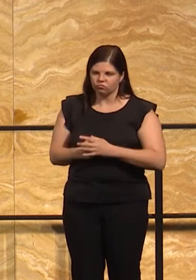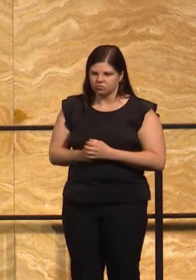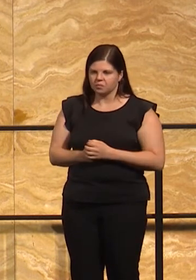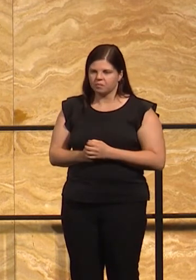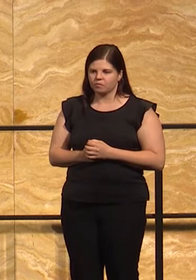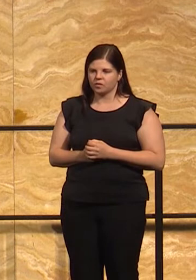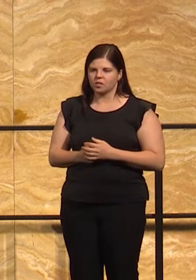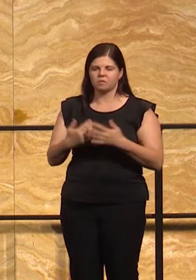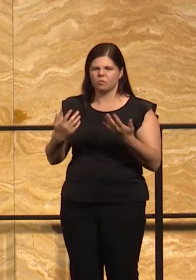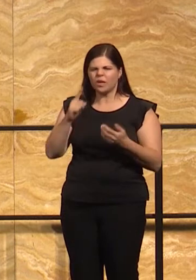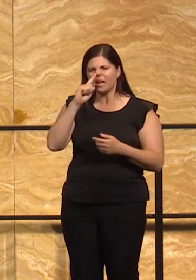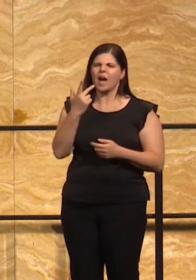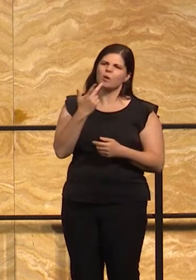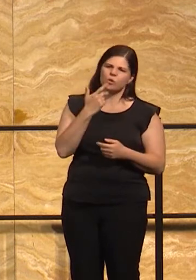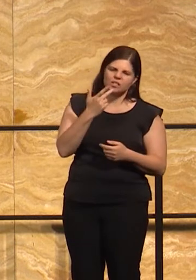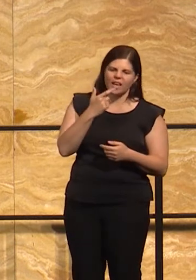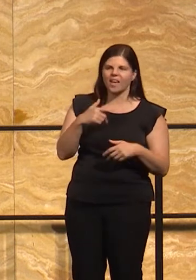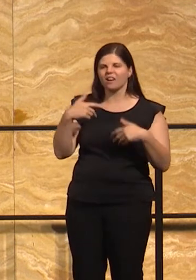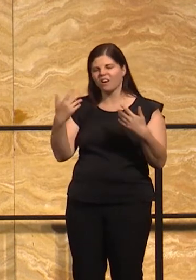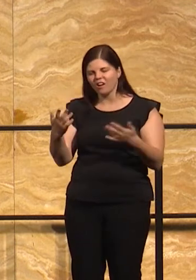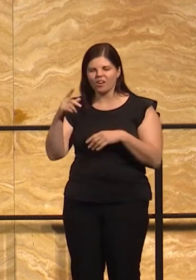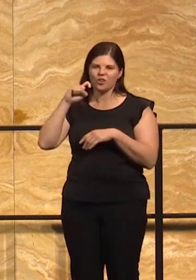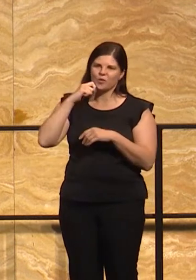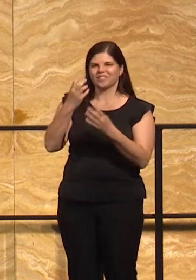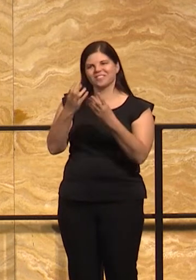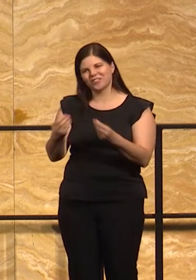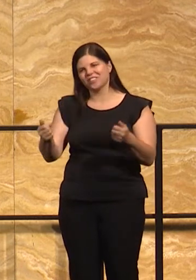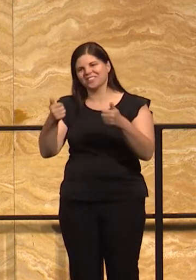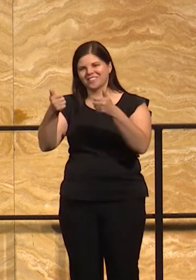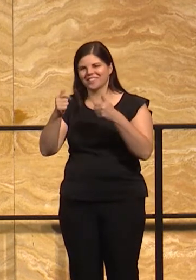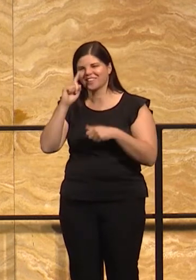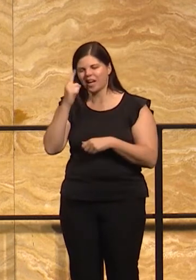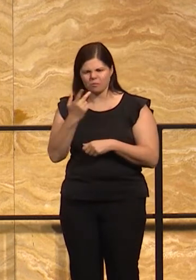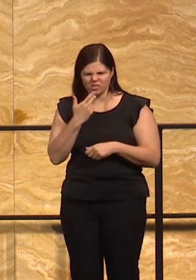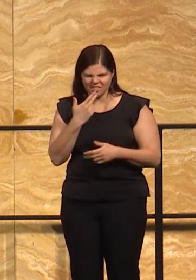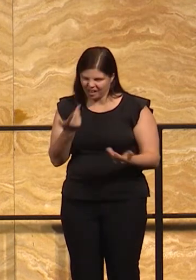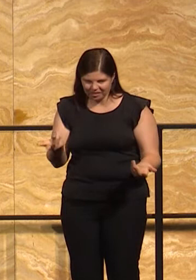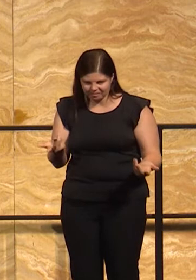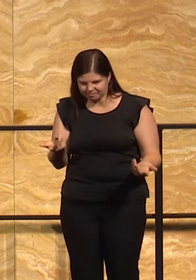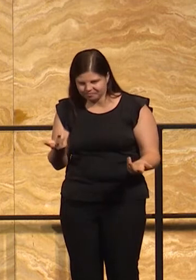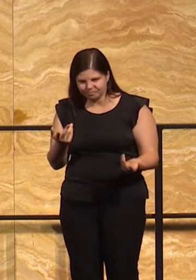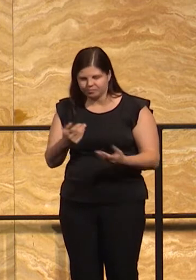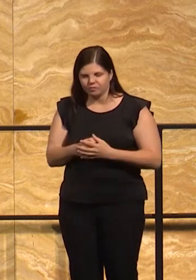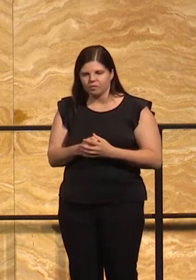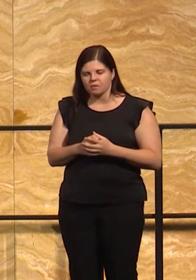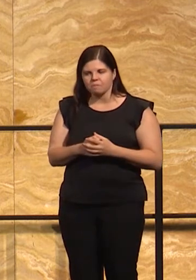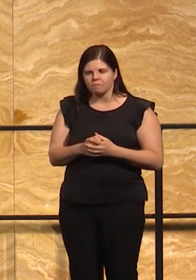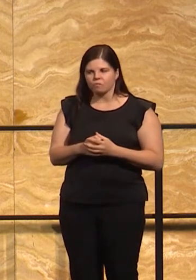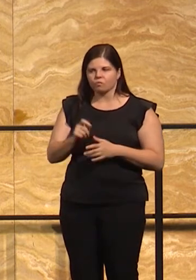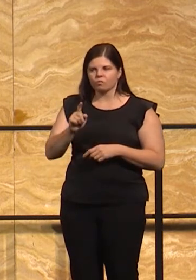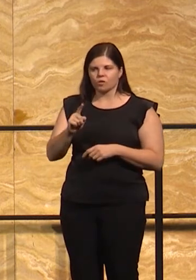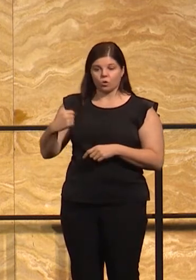Let's not pretend that there is going to be a solution. All we have to do is to